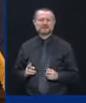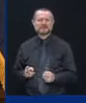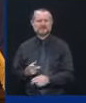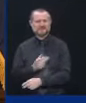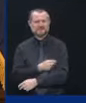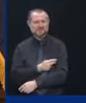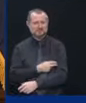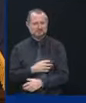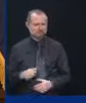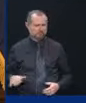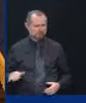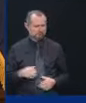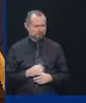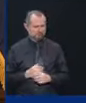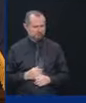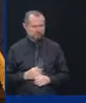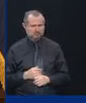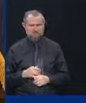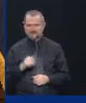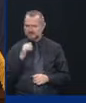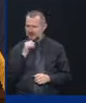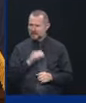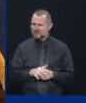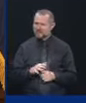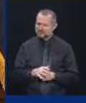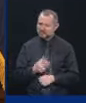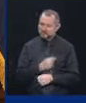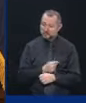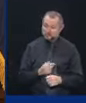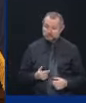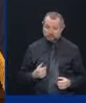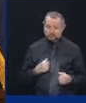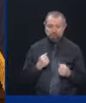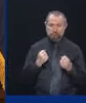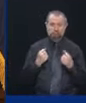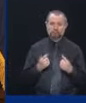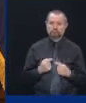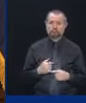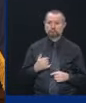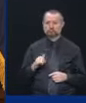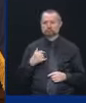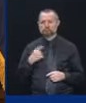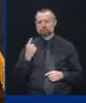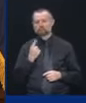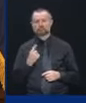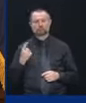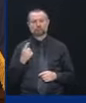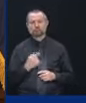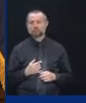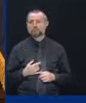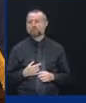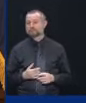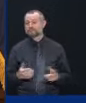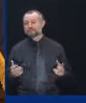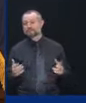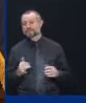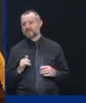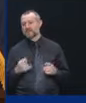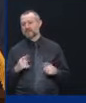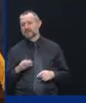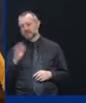except we didn't produce enough. I don't know. But that happened at a federal